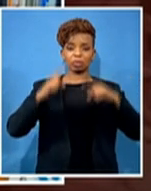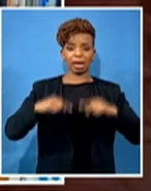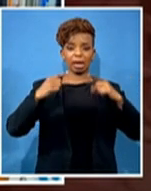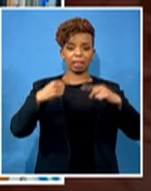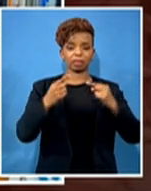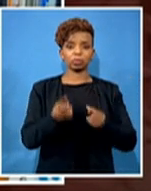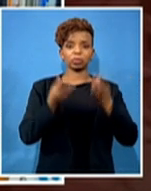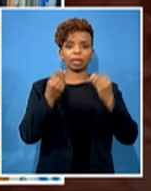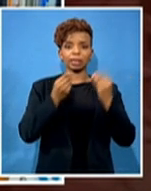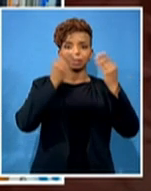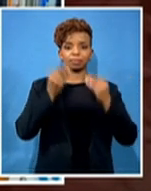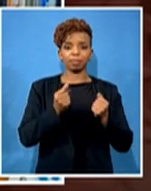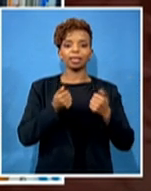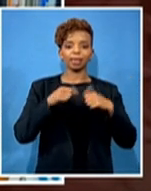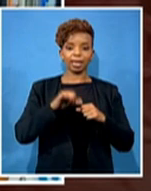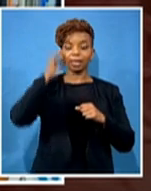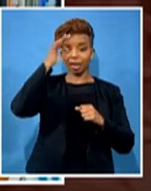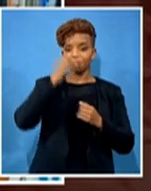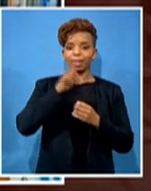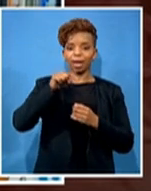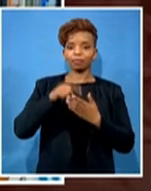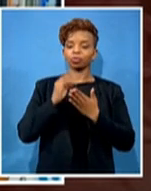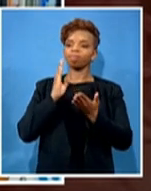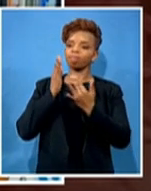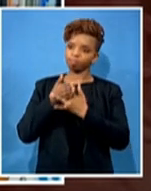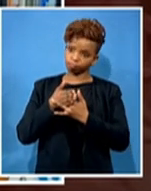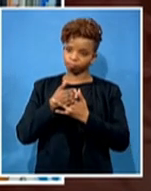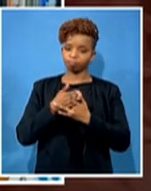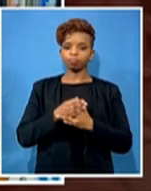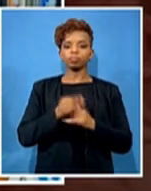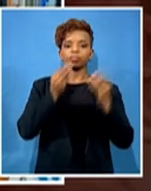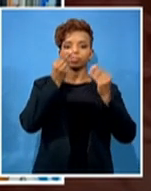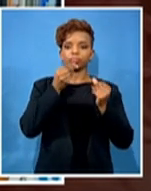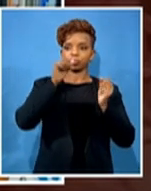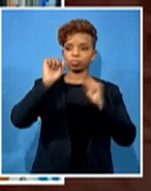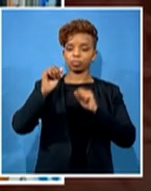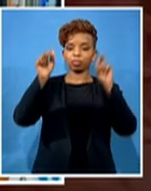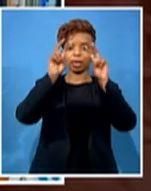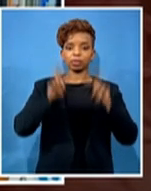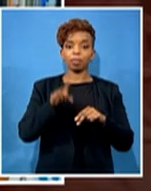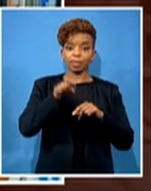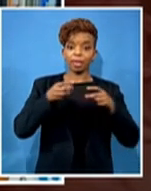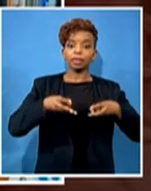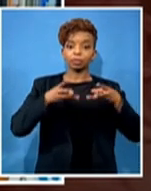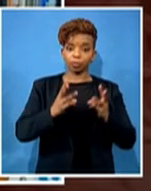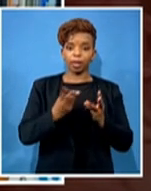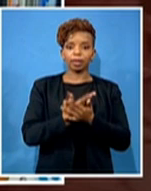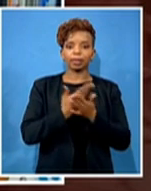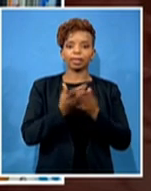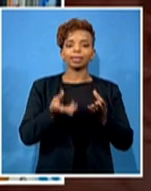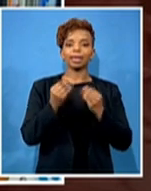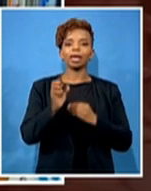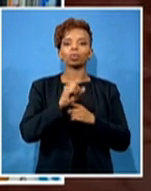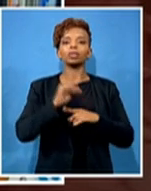guarantee the Eskom funds, and that way they were able to get more funds. The same with the National Road